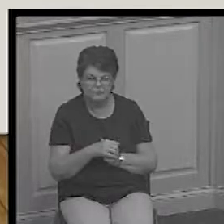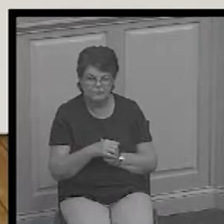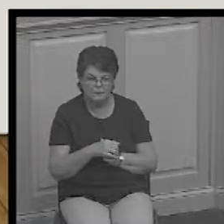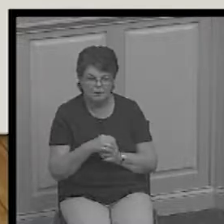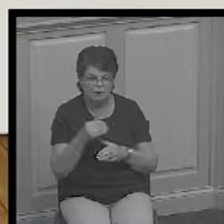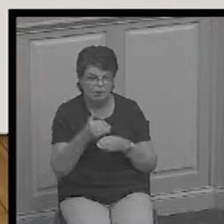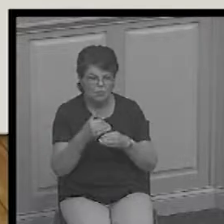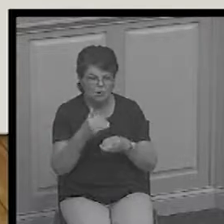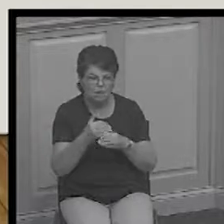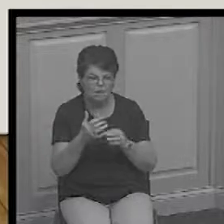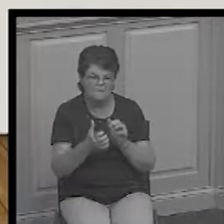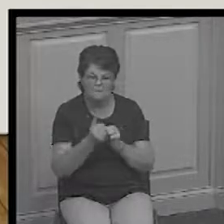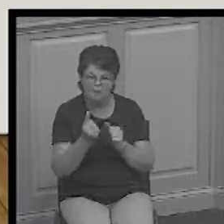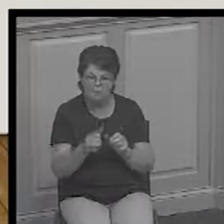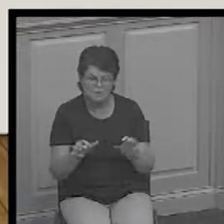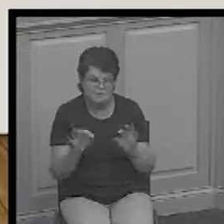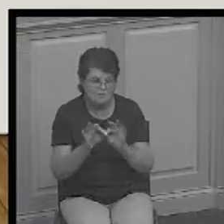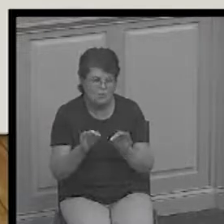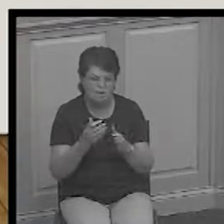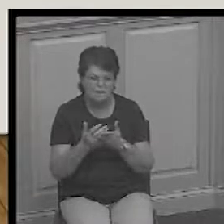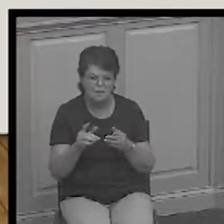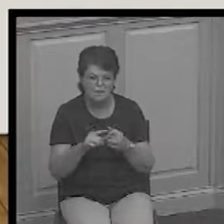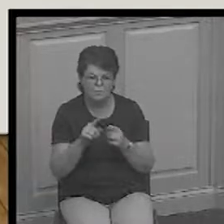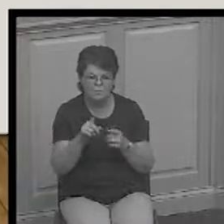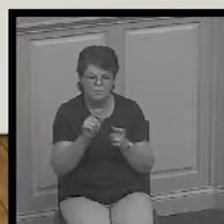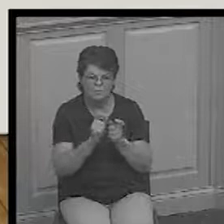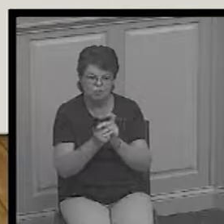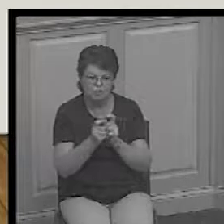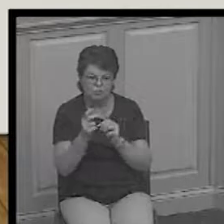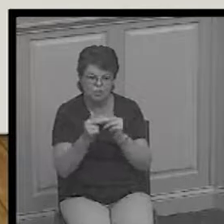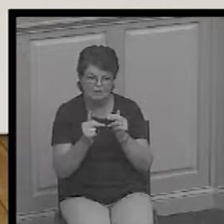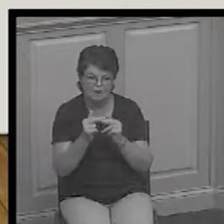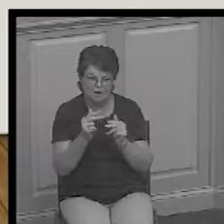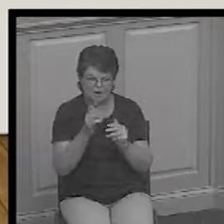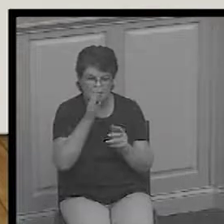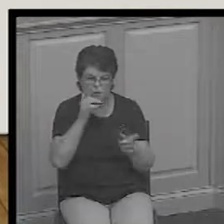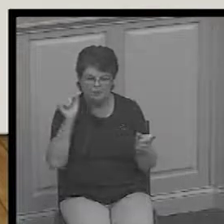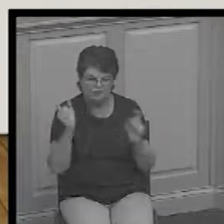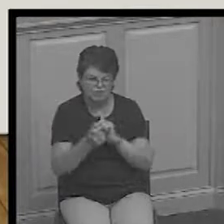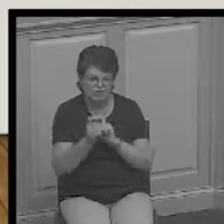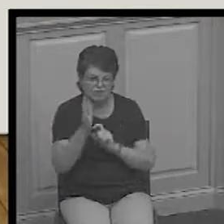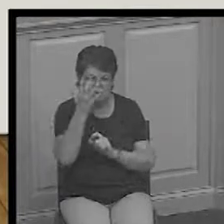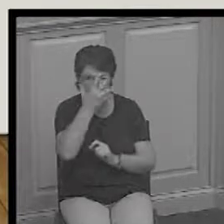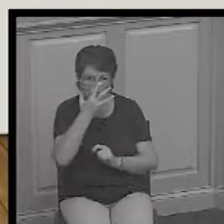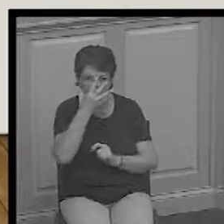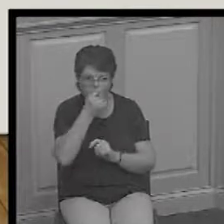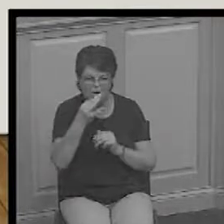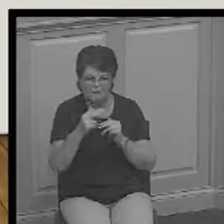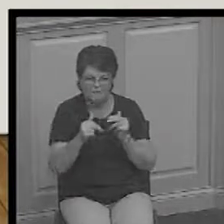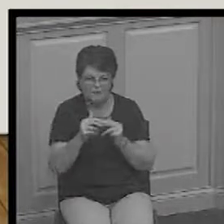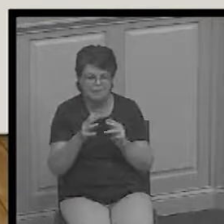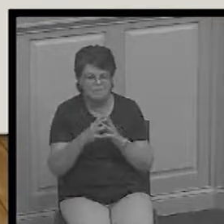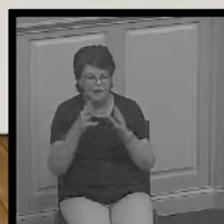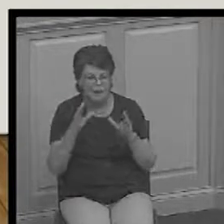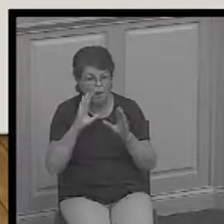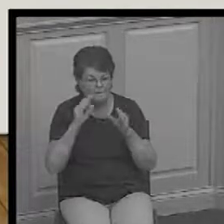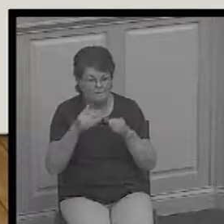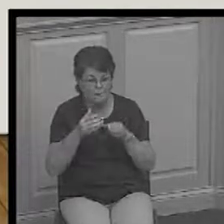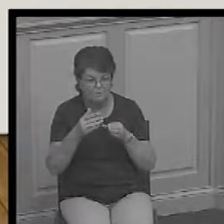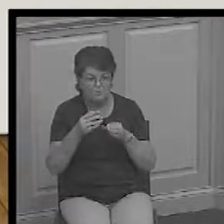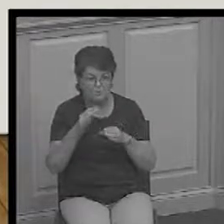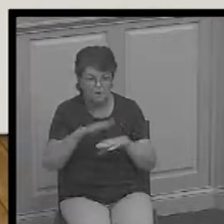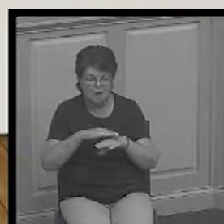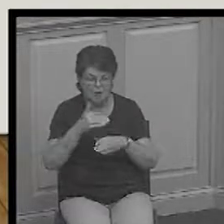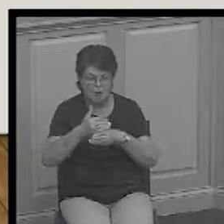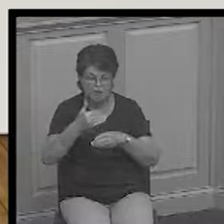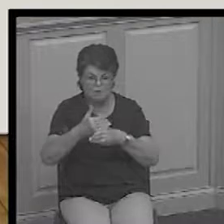Windows are probably the most important thing when you redo a building. It changes the look of the building, so there's quite a bit of focus on windows in these